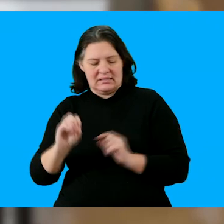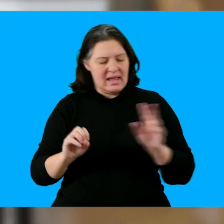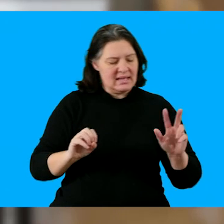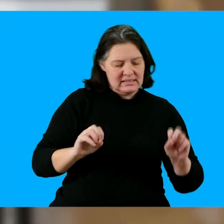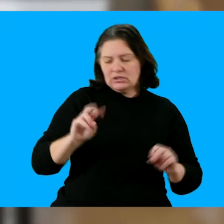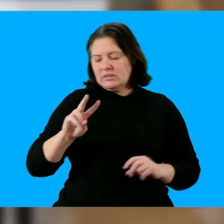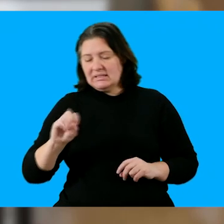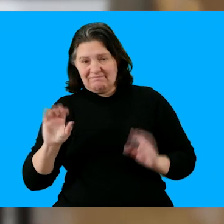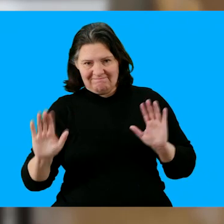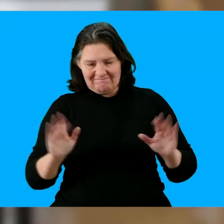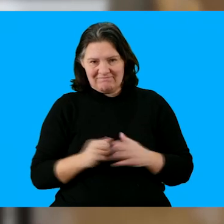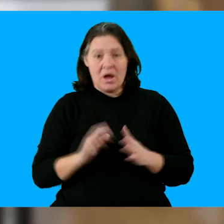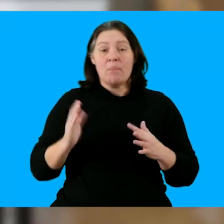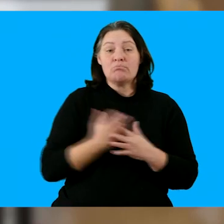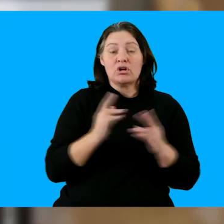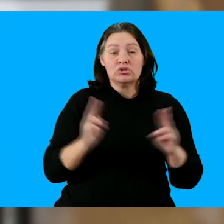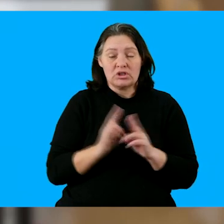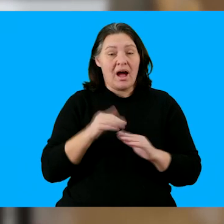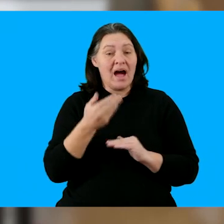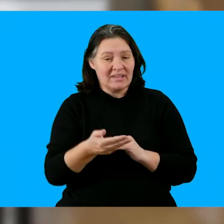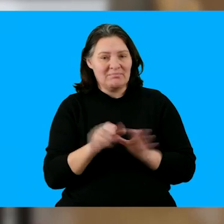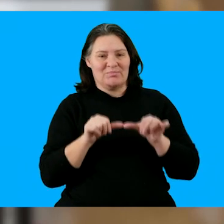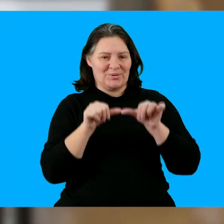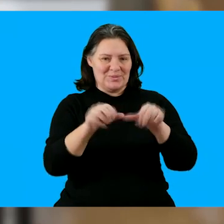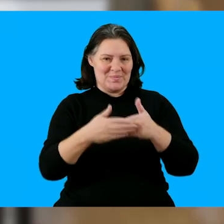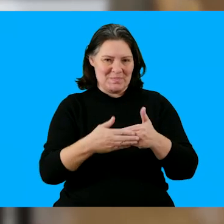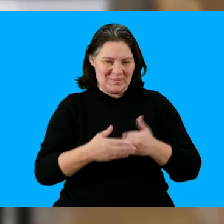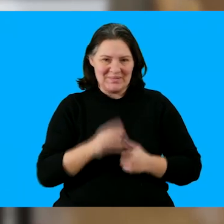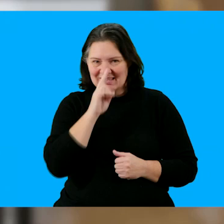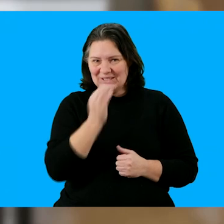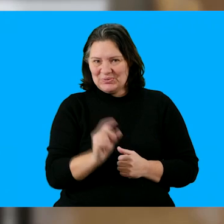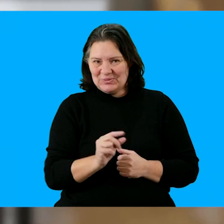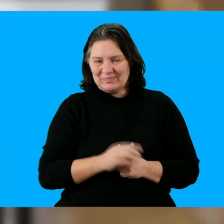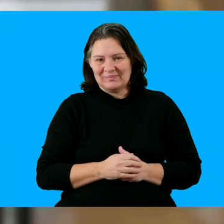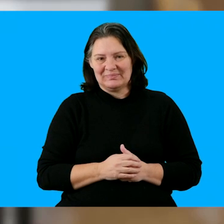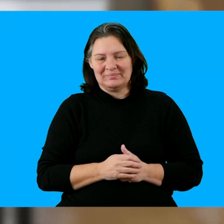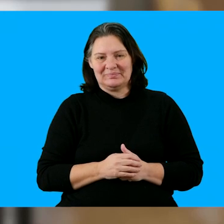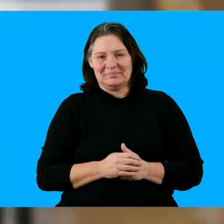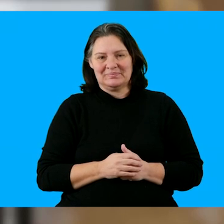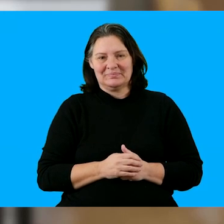guys, let us quickly take a short break. After the advert break, we'll continue with more maths. See you now.